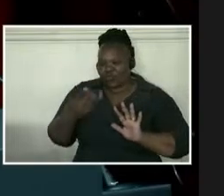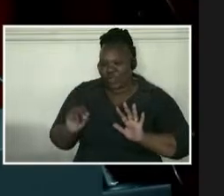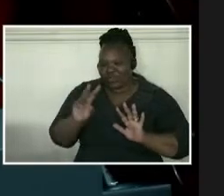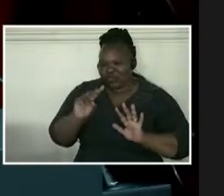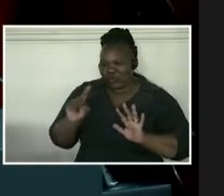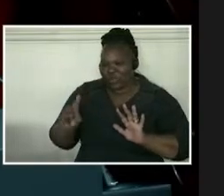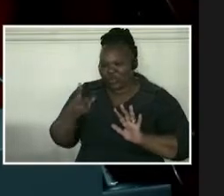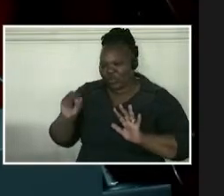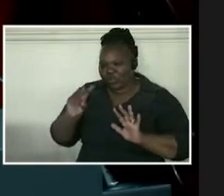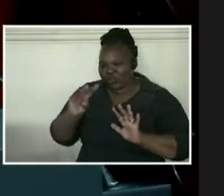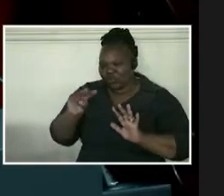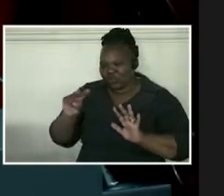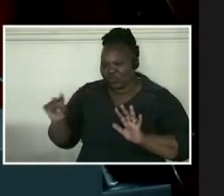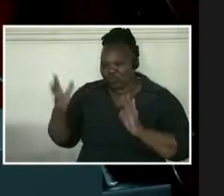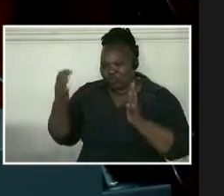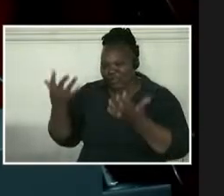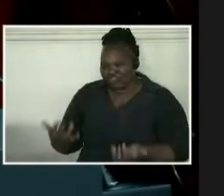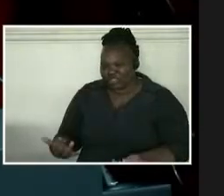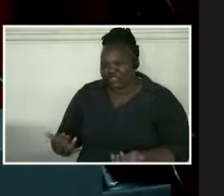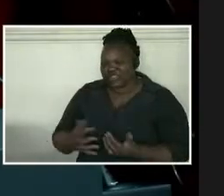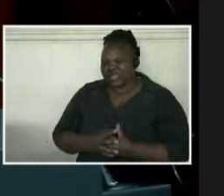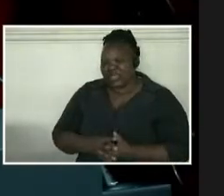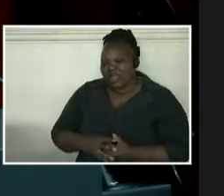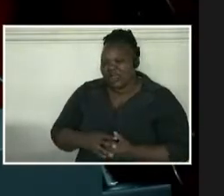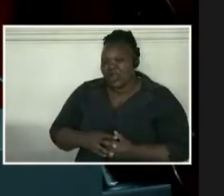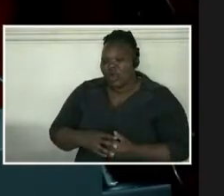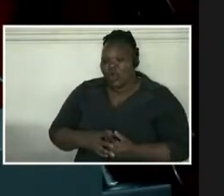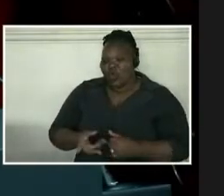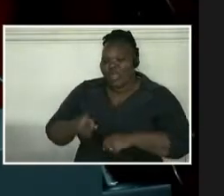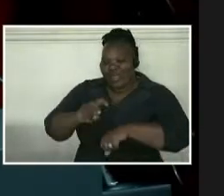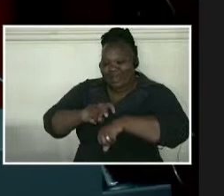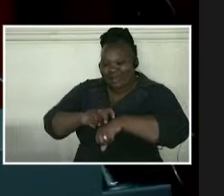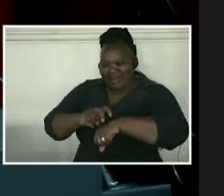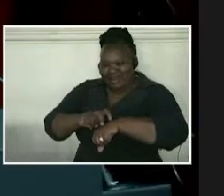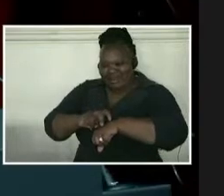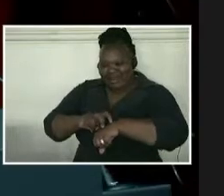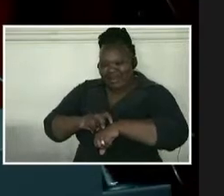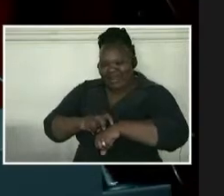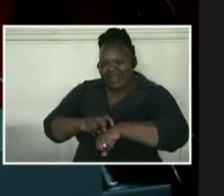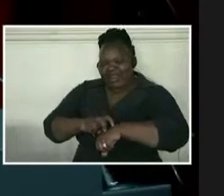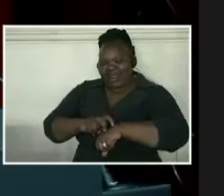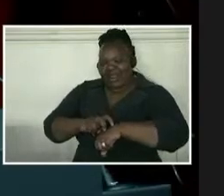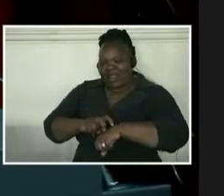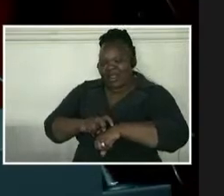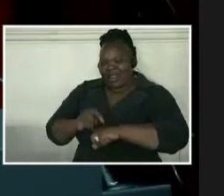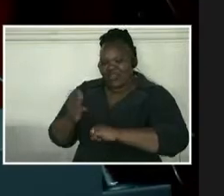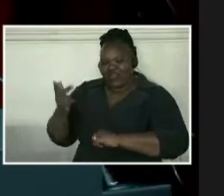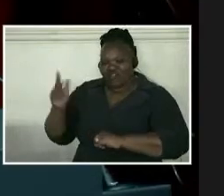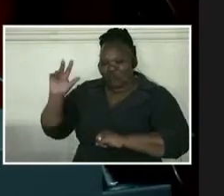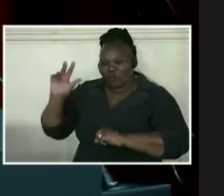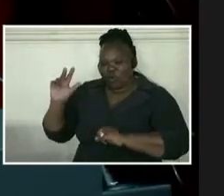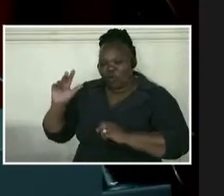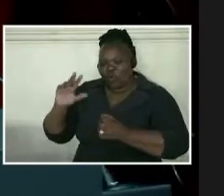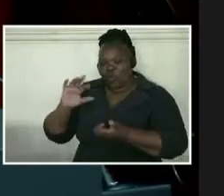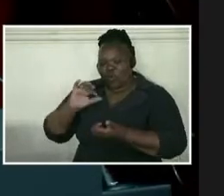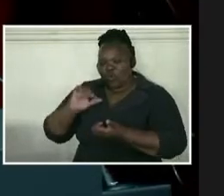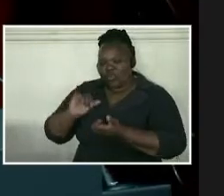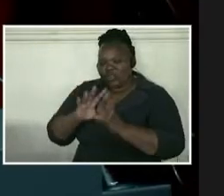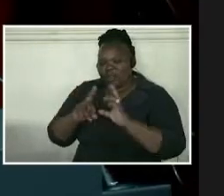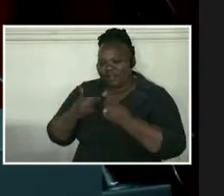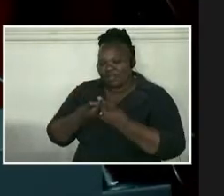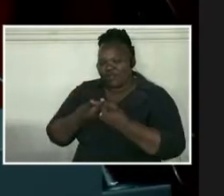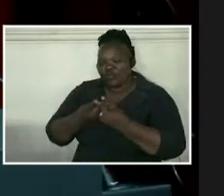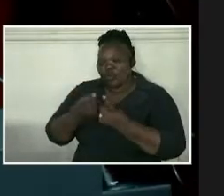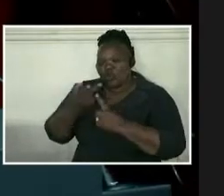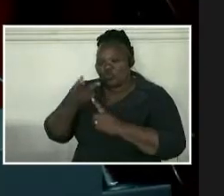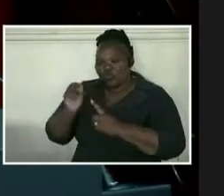2022 budget and going forward we need a commitment from the mec that the new department sports arts and culture will spend